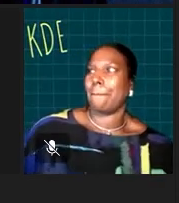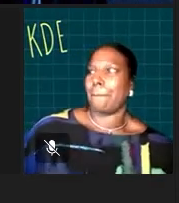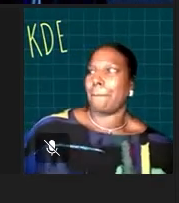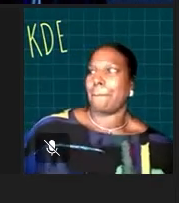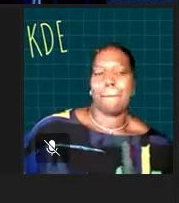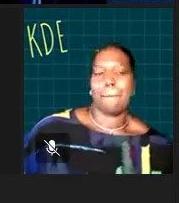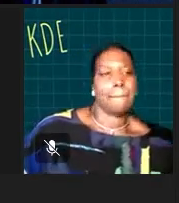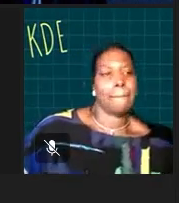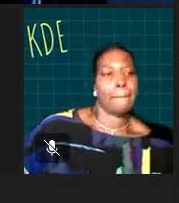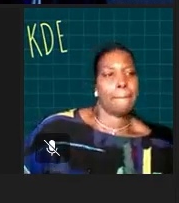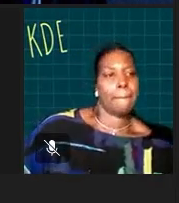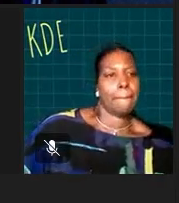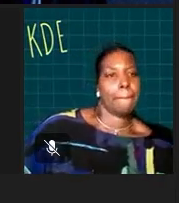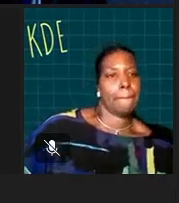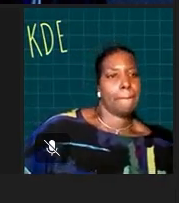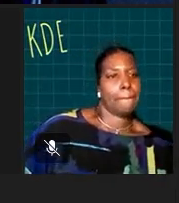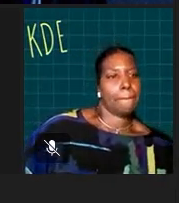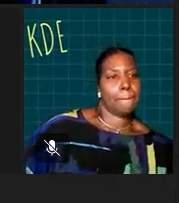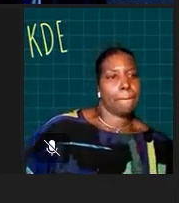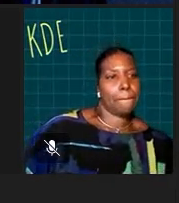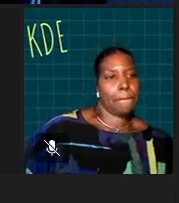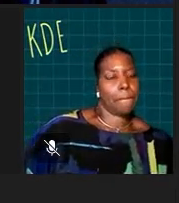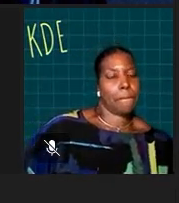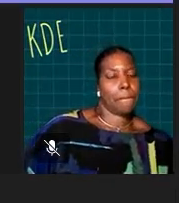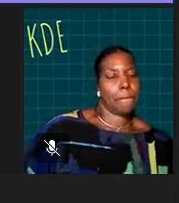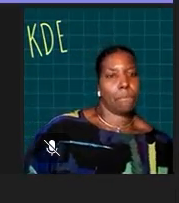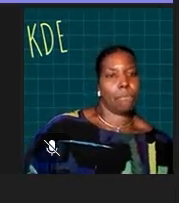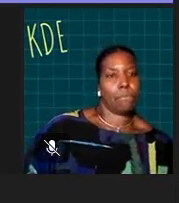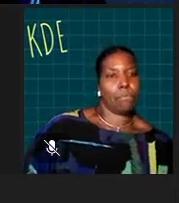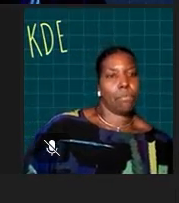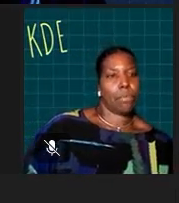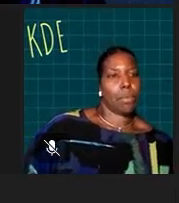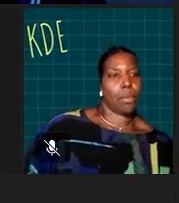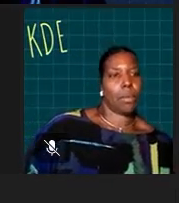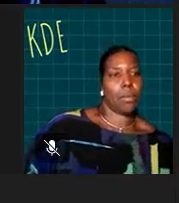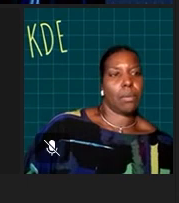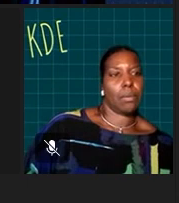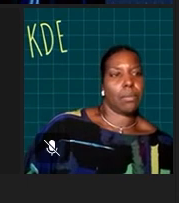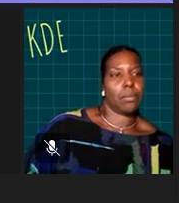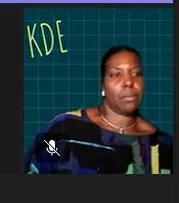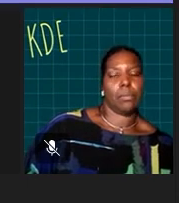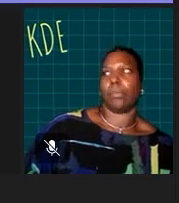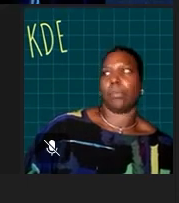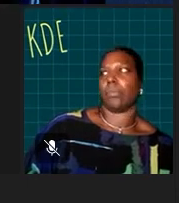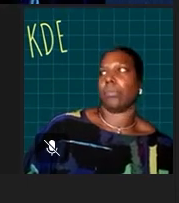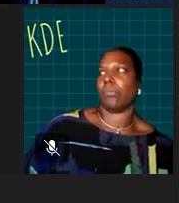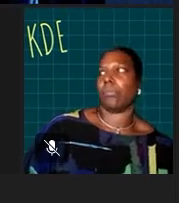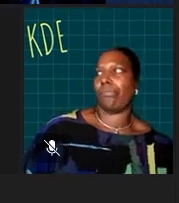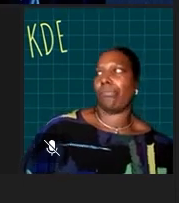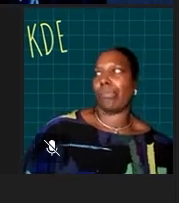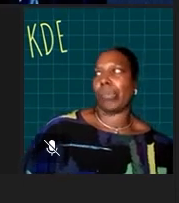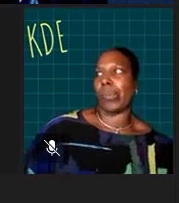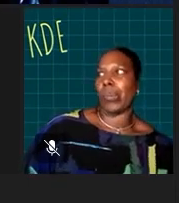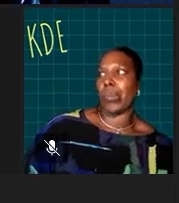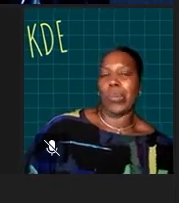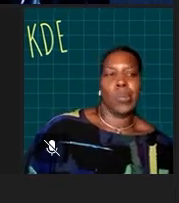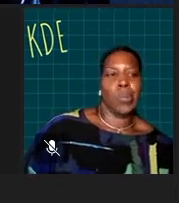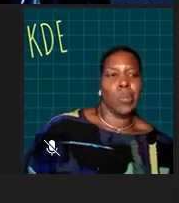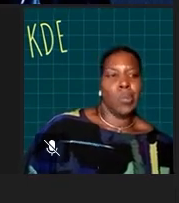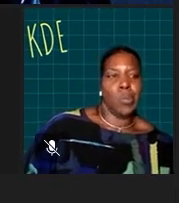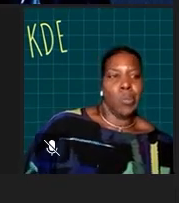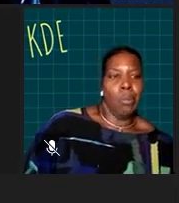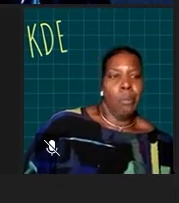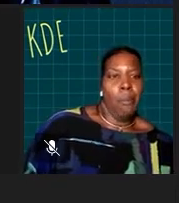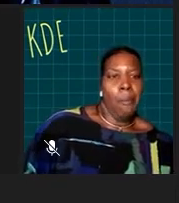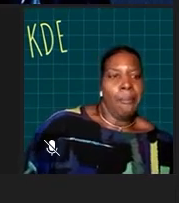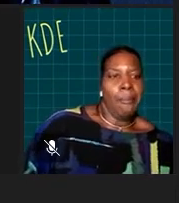I could double check. I believe it was in both cases. That's why they were rebidding to begin with. But either way, they filed for no E-rate services